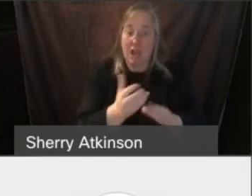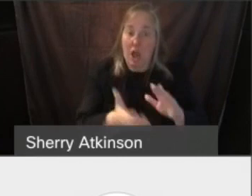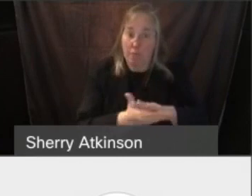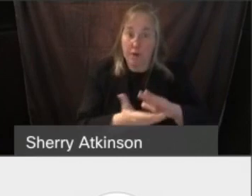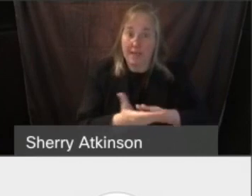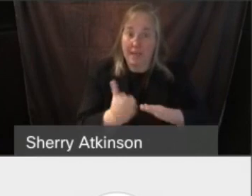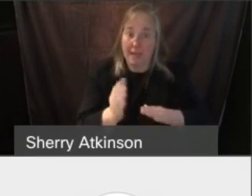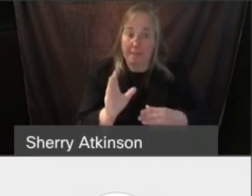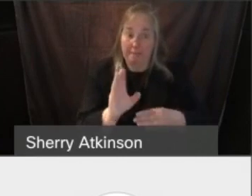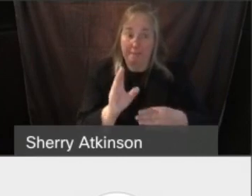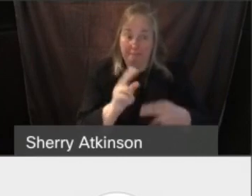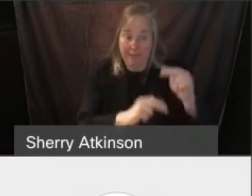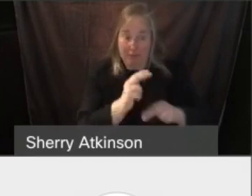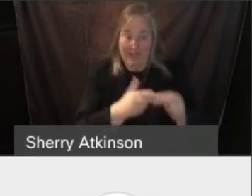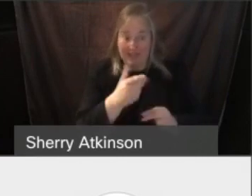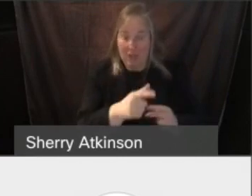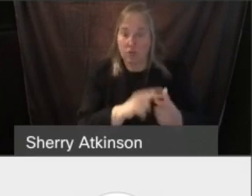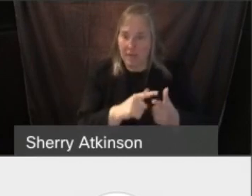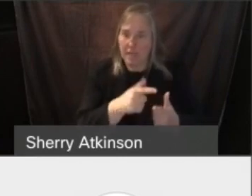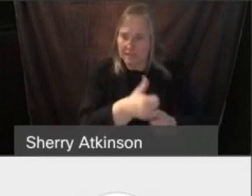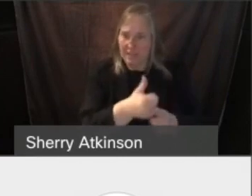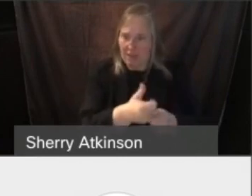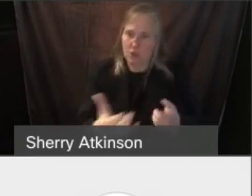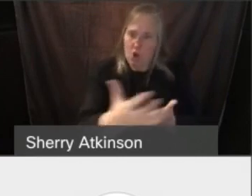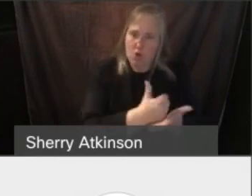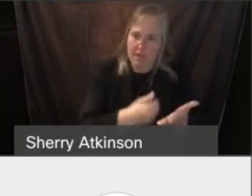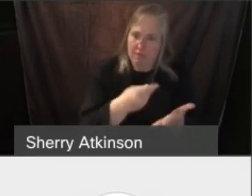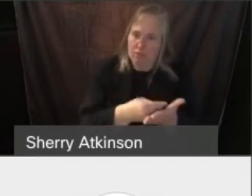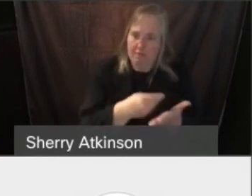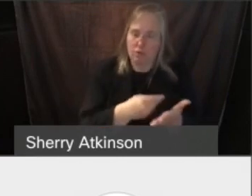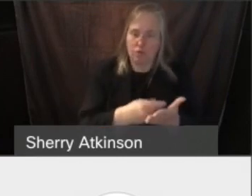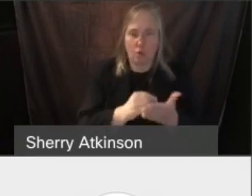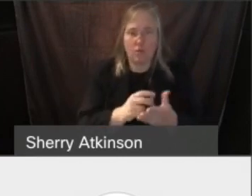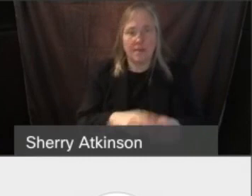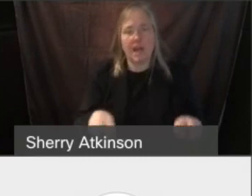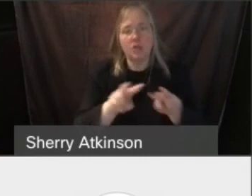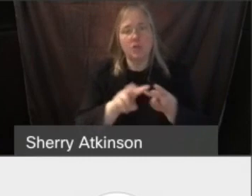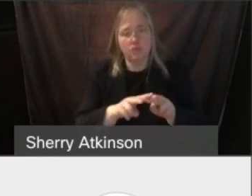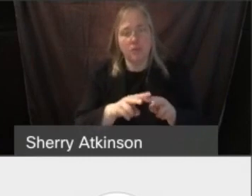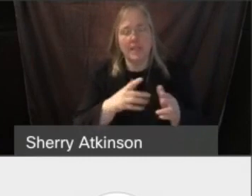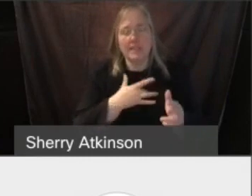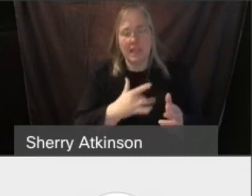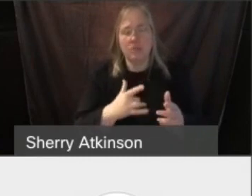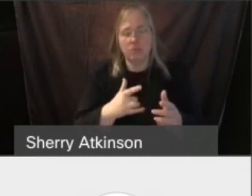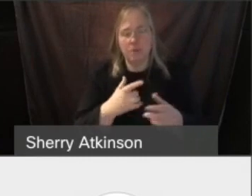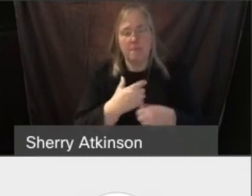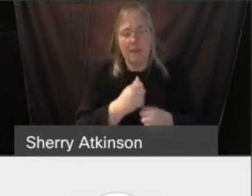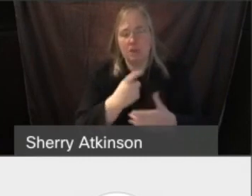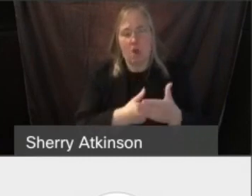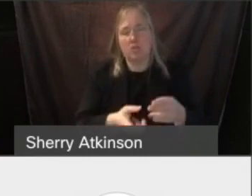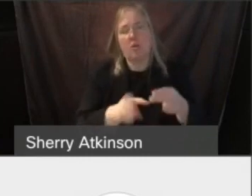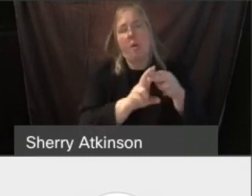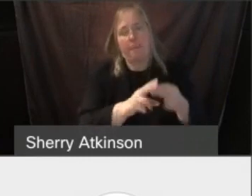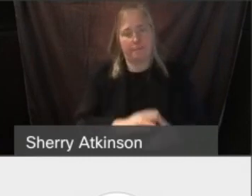building on it. It's generating revenue and things like that. So those values tend to drive the costs up. And